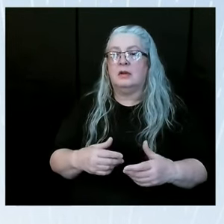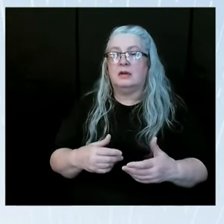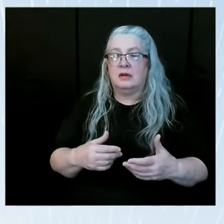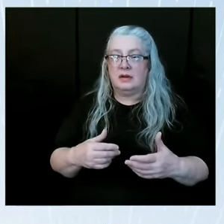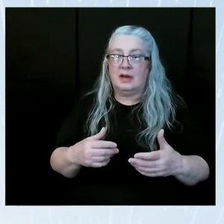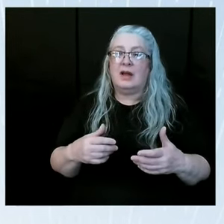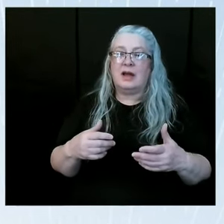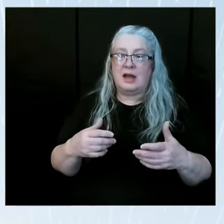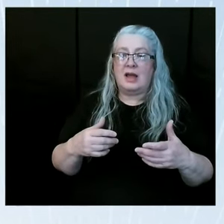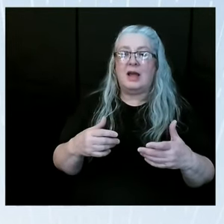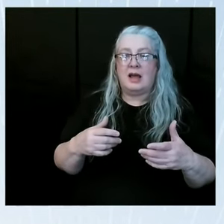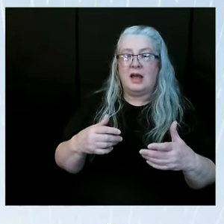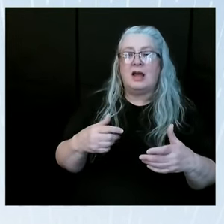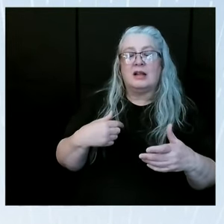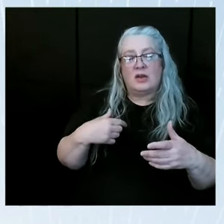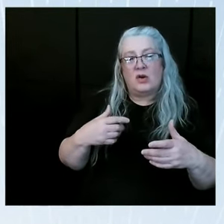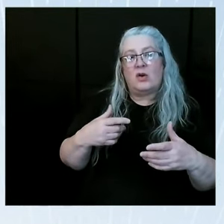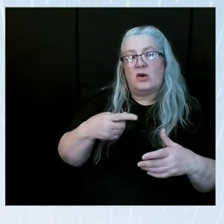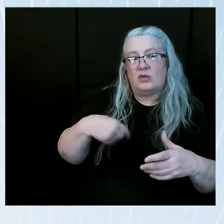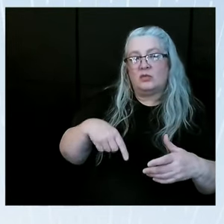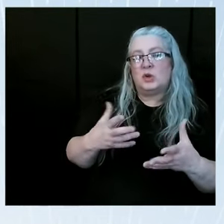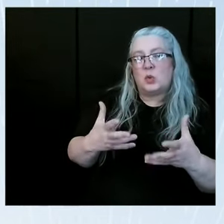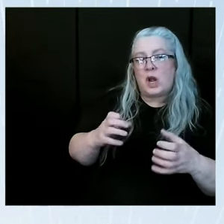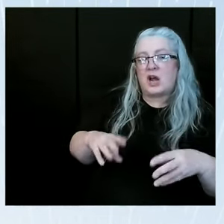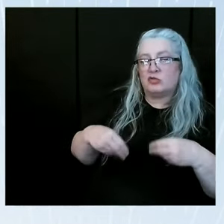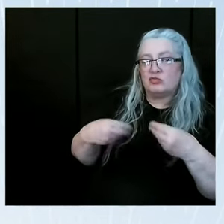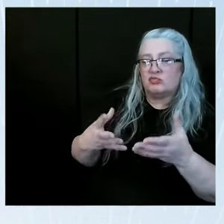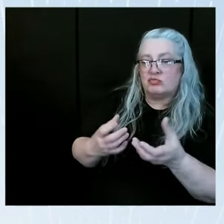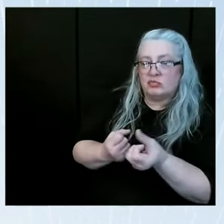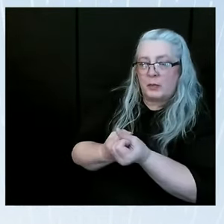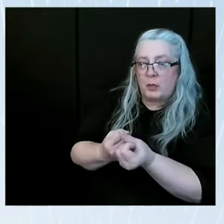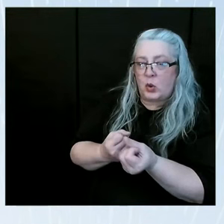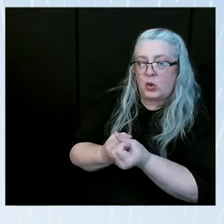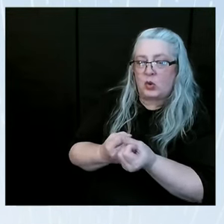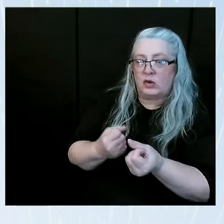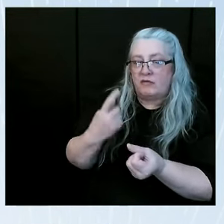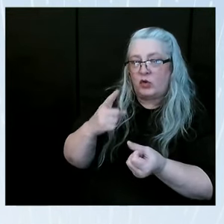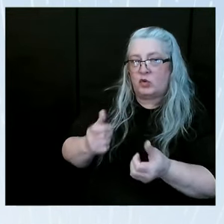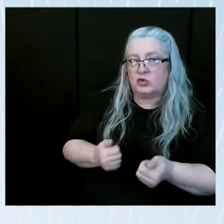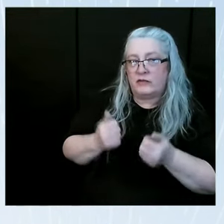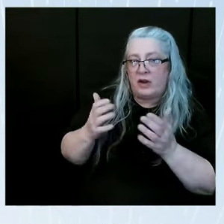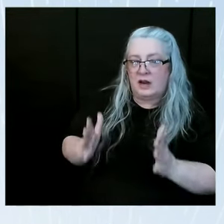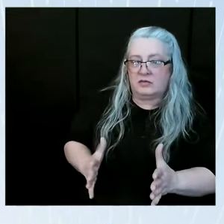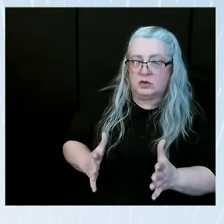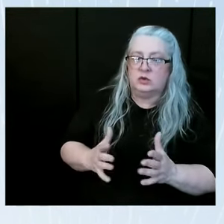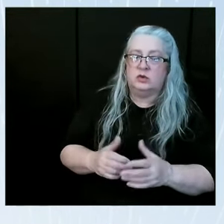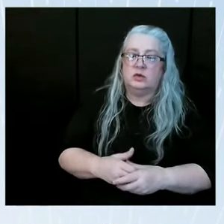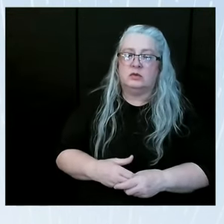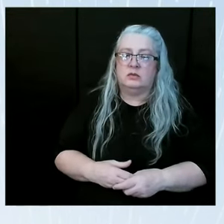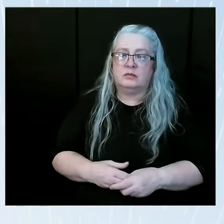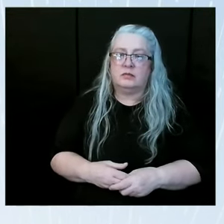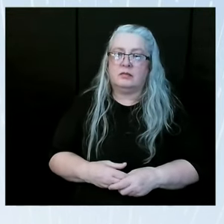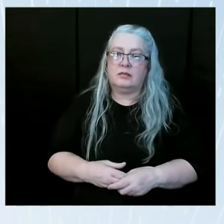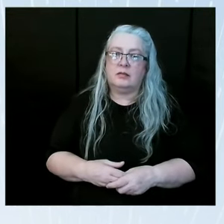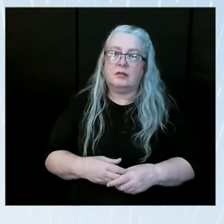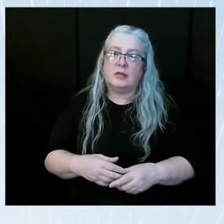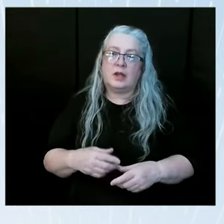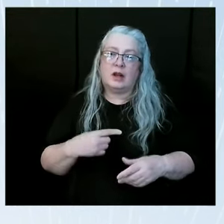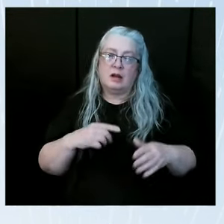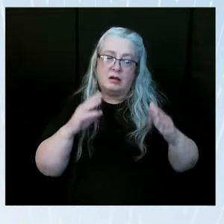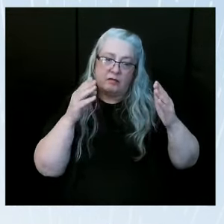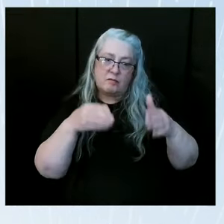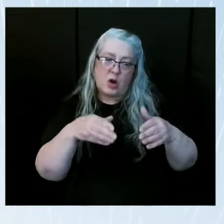we also focus, thirdly, on training, and not just training of our law enforcement colleagues, but